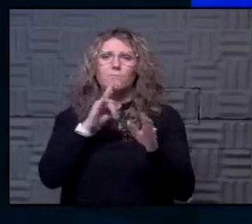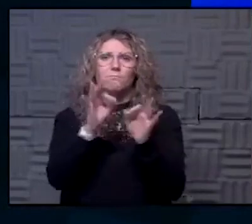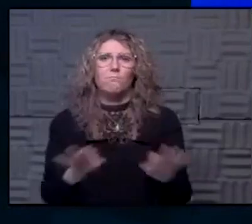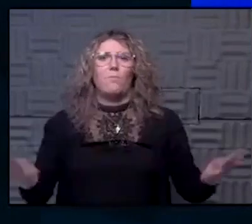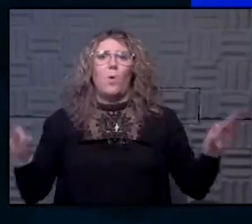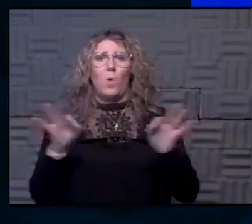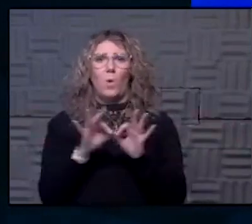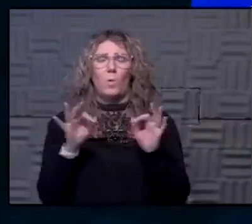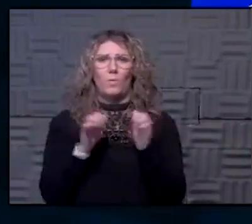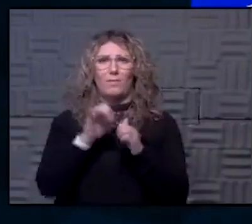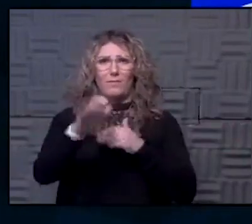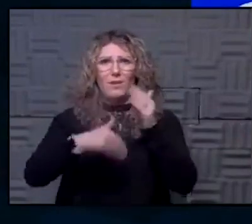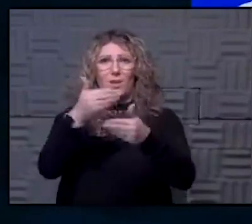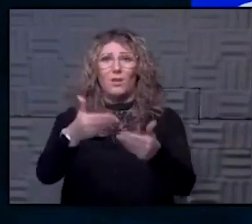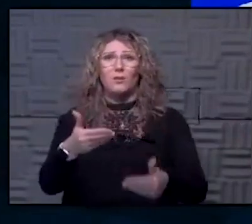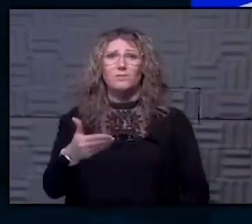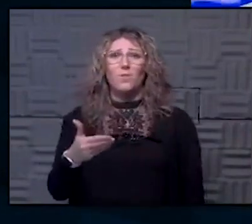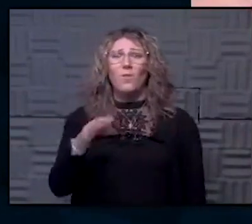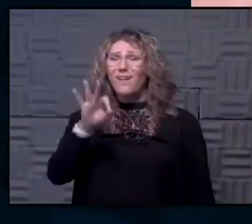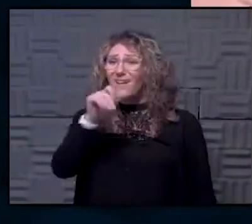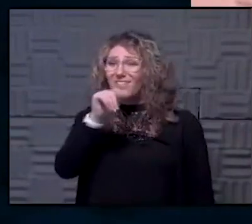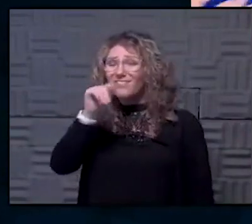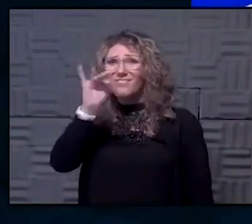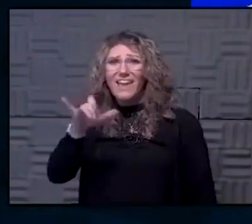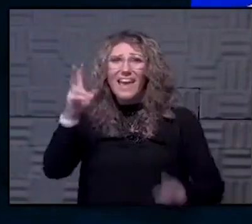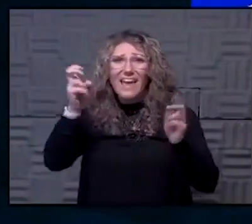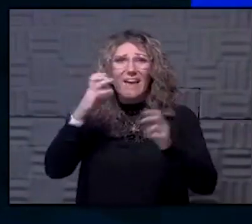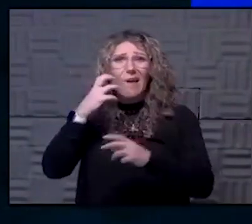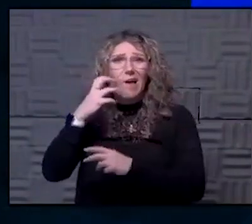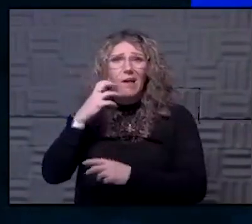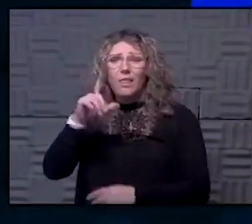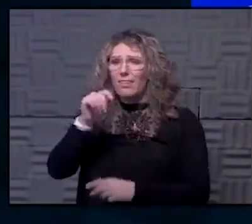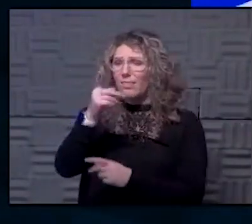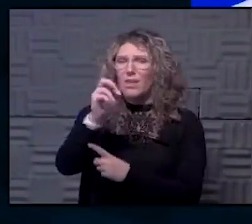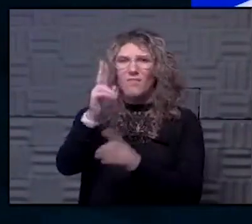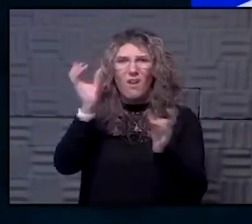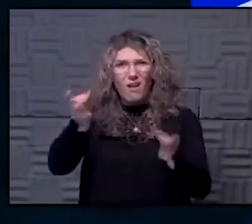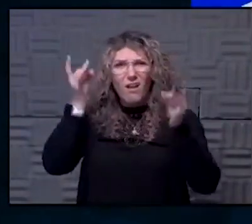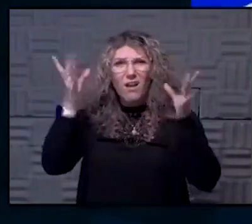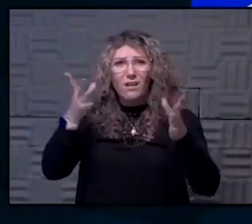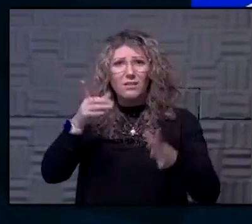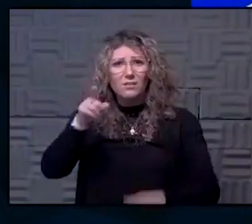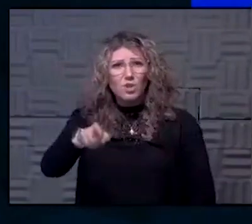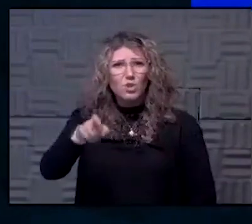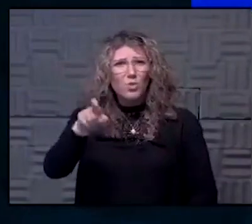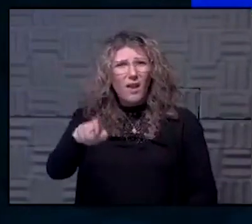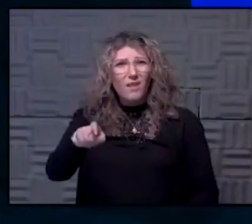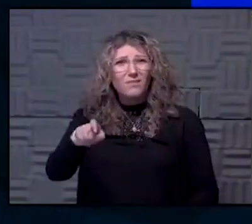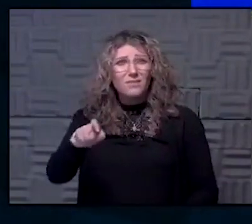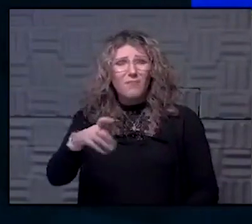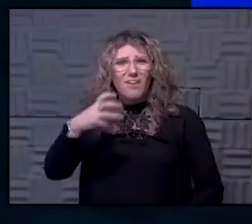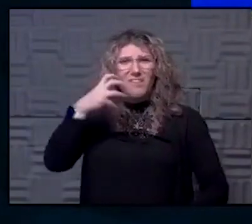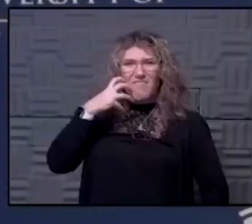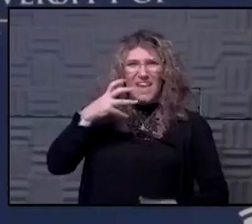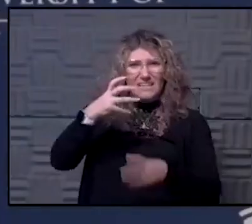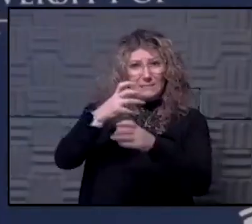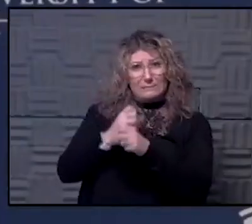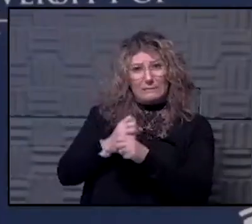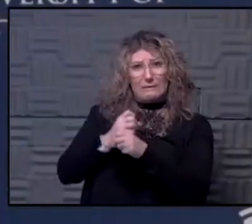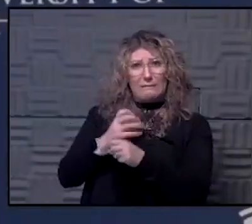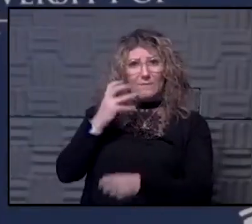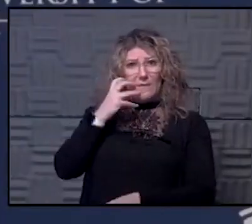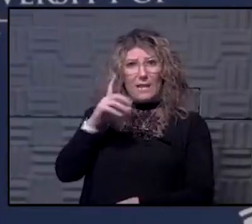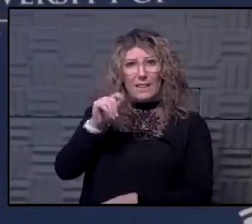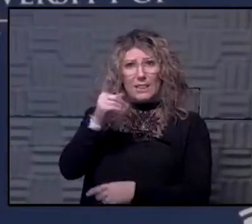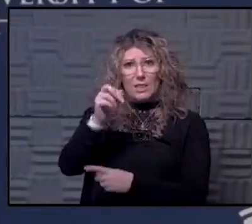Ryan, let's talk a little bit about that because fatty liver is such an epidemic in the United States. Do you have to be fat to get fatty liver? Absolutely not. And what's kind of